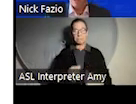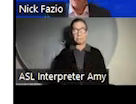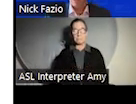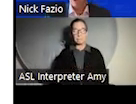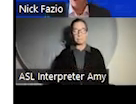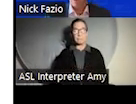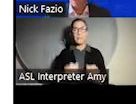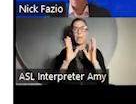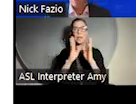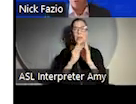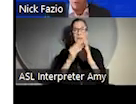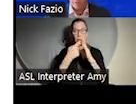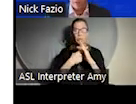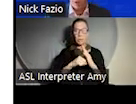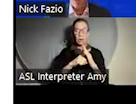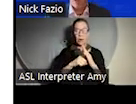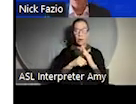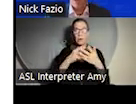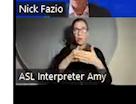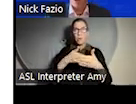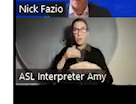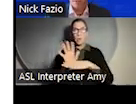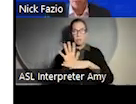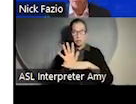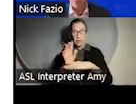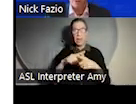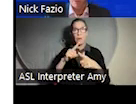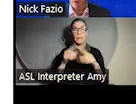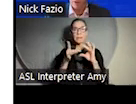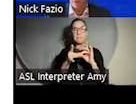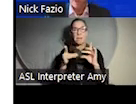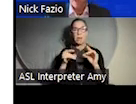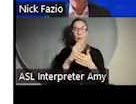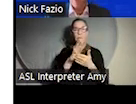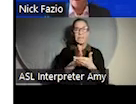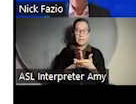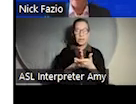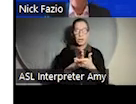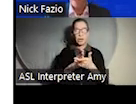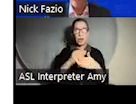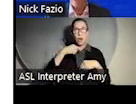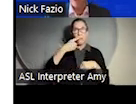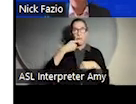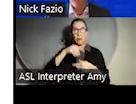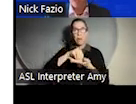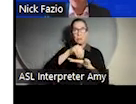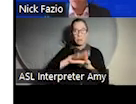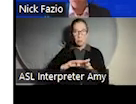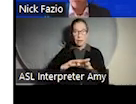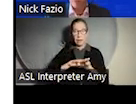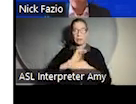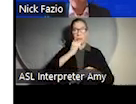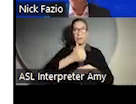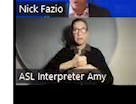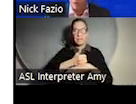This meeting will start with a pre-recorded video, followed by a comment session for the public record. We've optimized settings for your viewing experience,